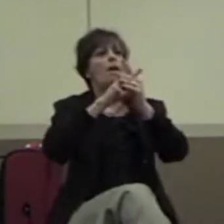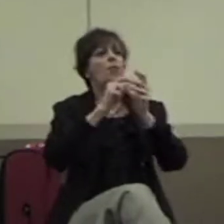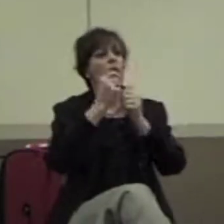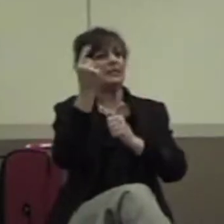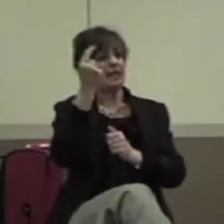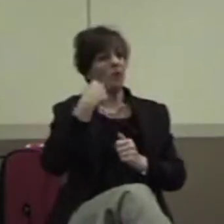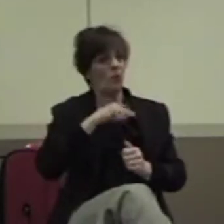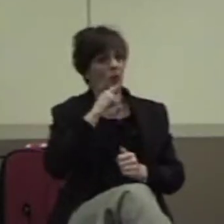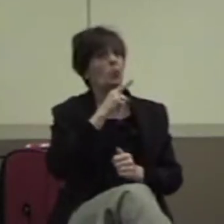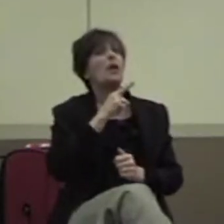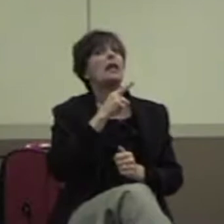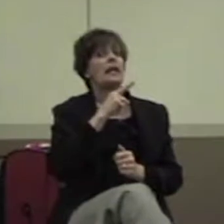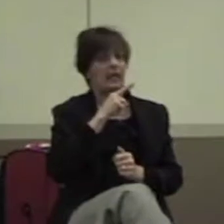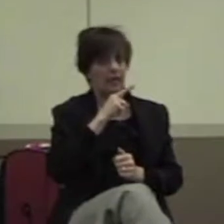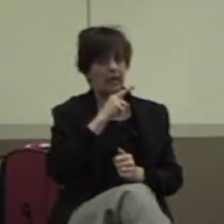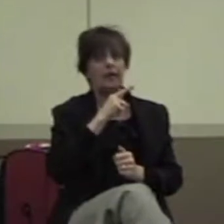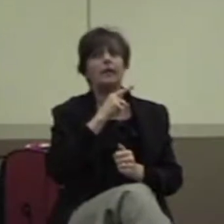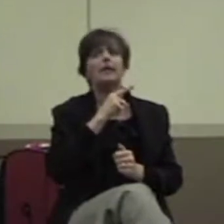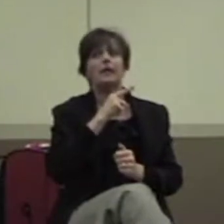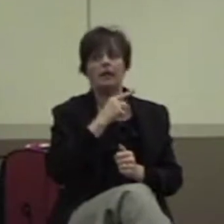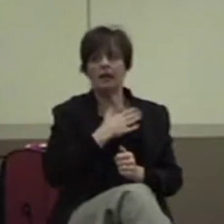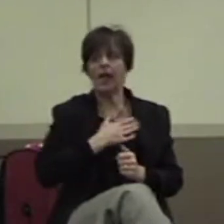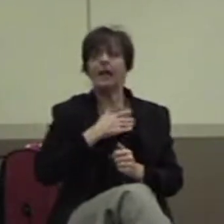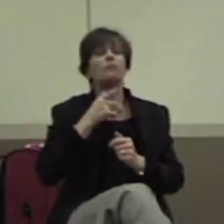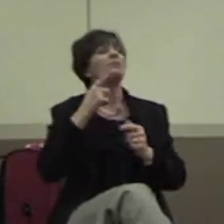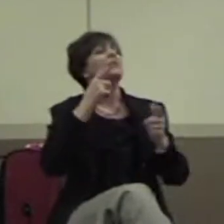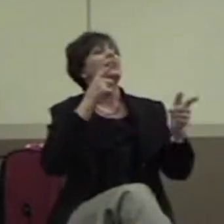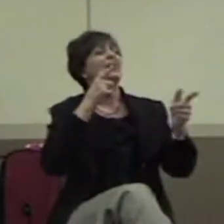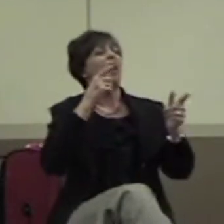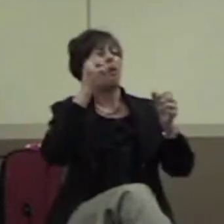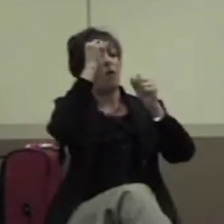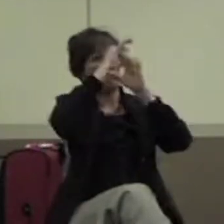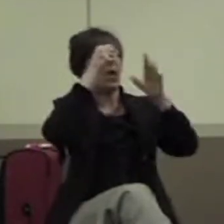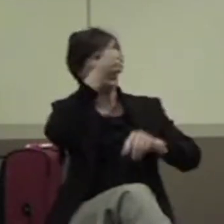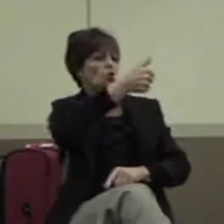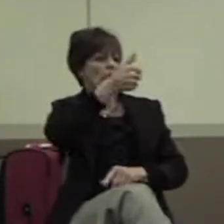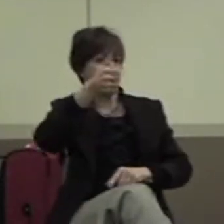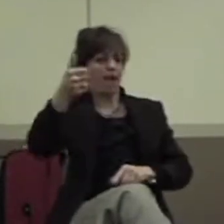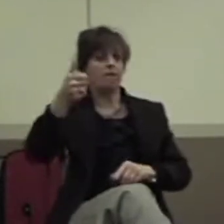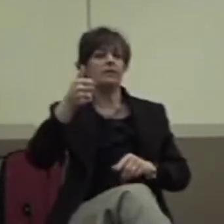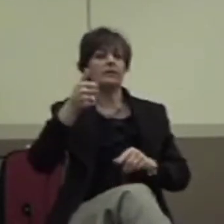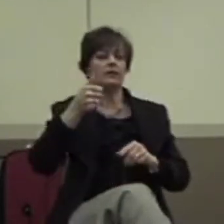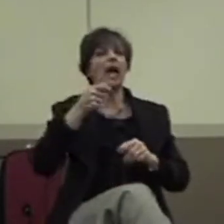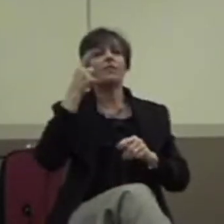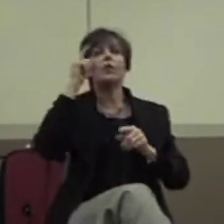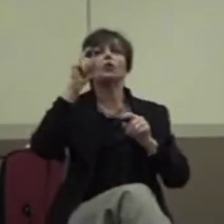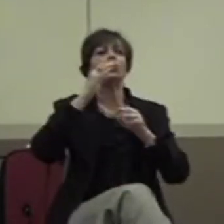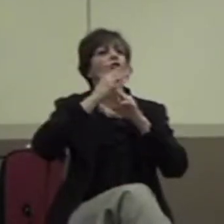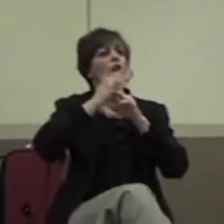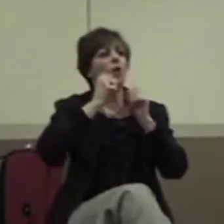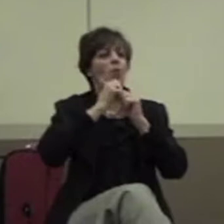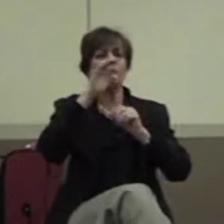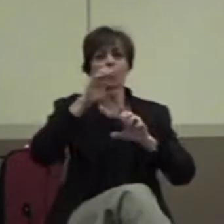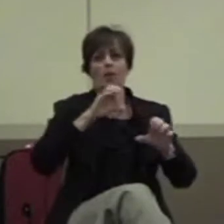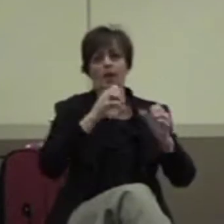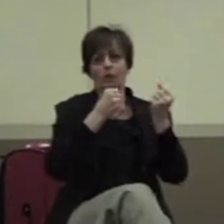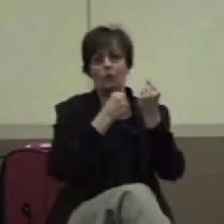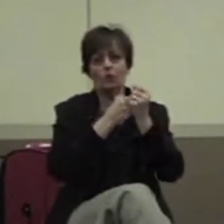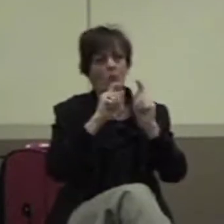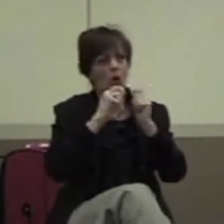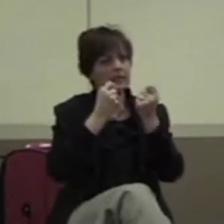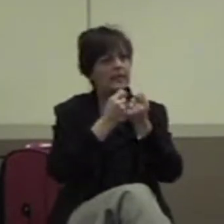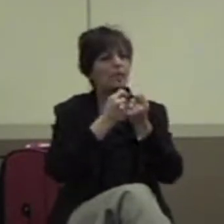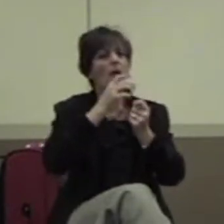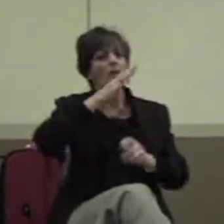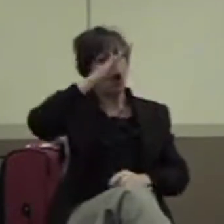something that we really like. I want you to think of yourselves this way, and I think you should share this with the whole behavior support team,